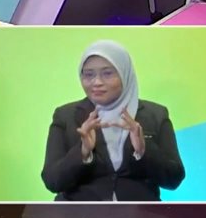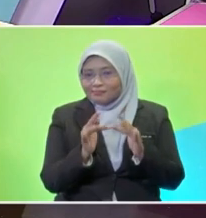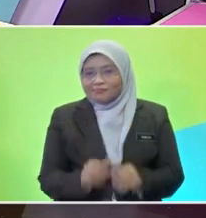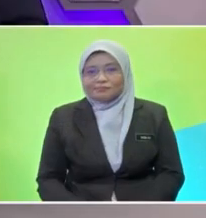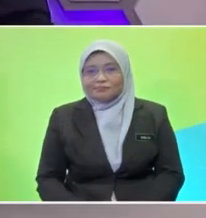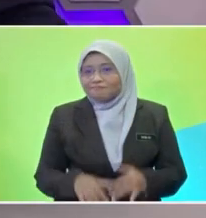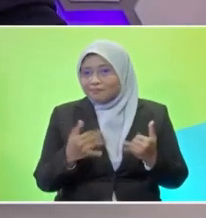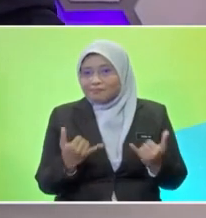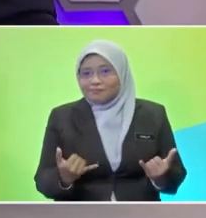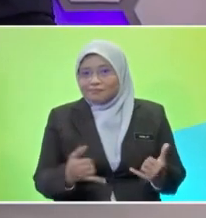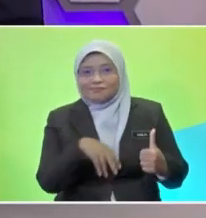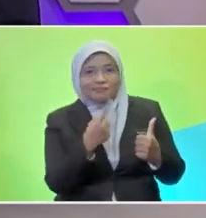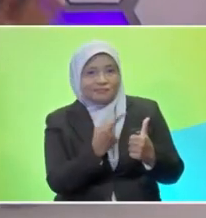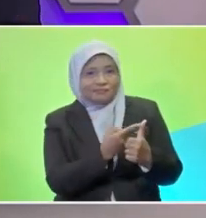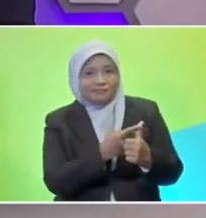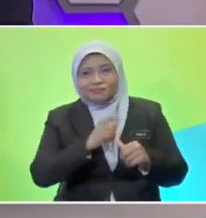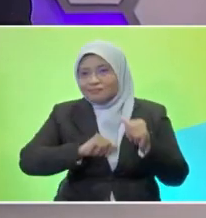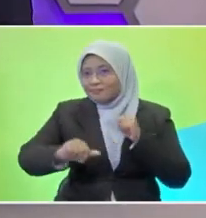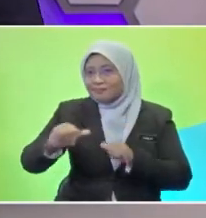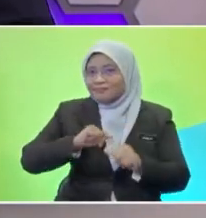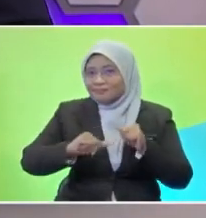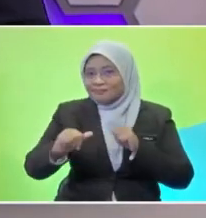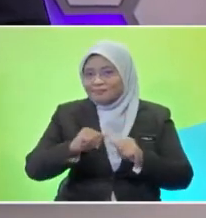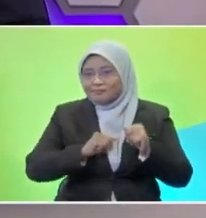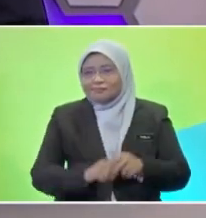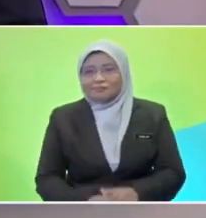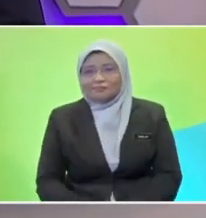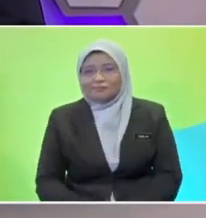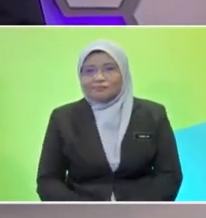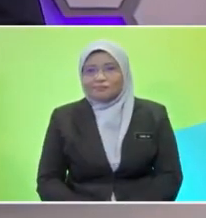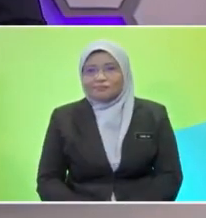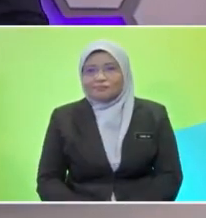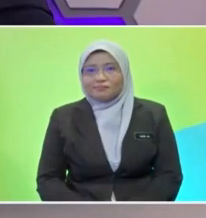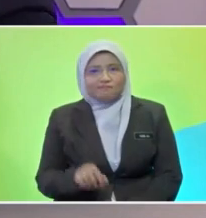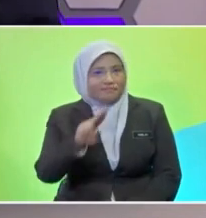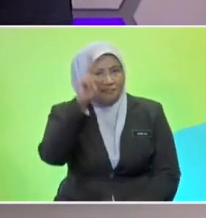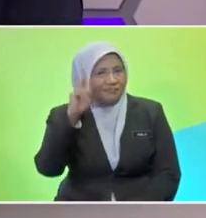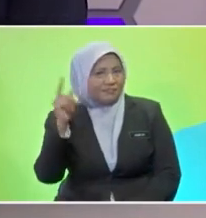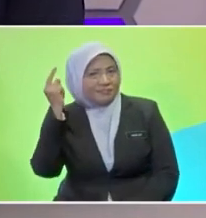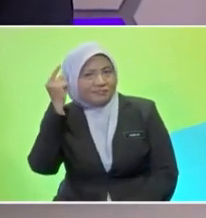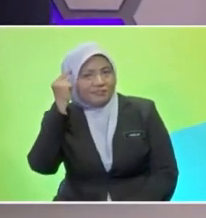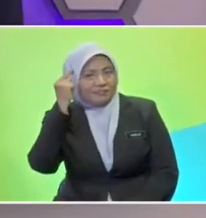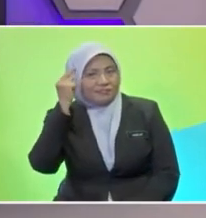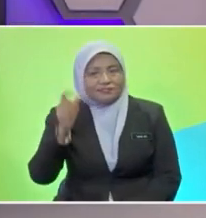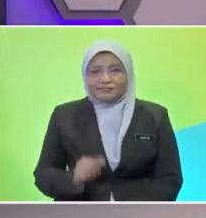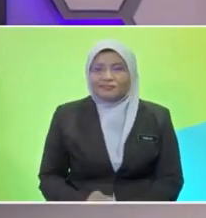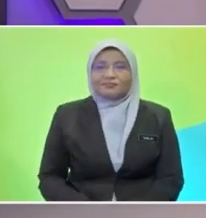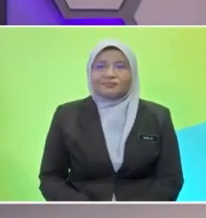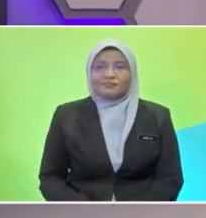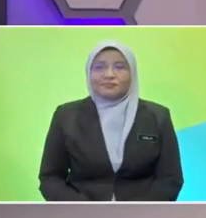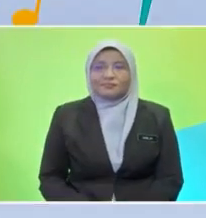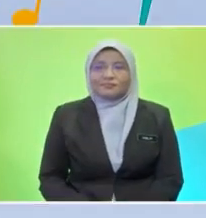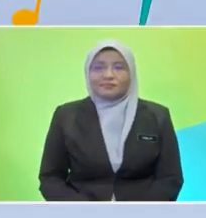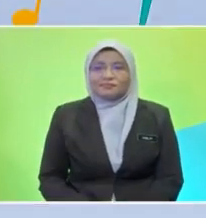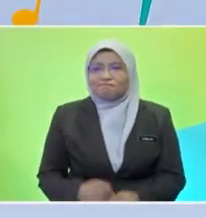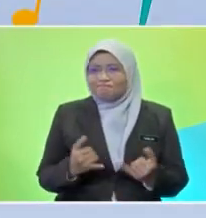first activity, we are going to brainstorm some questions from an interview. All right, we're going to